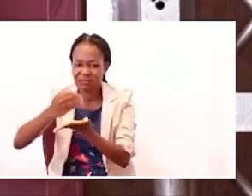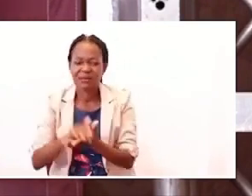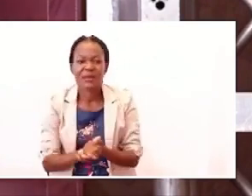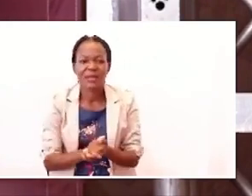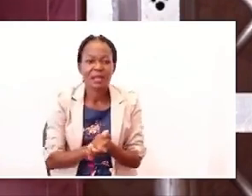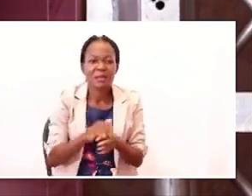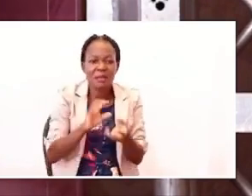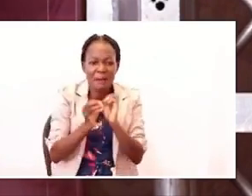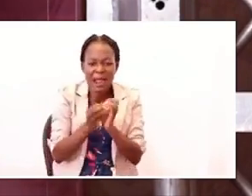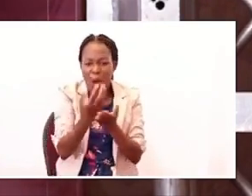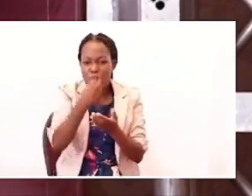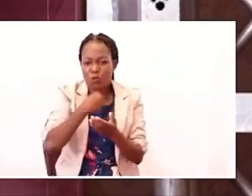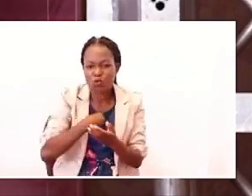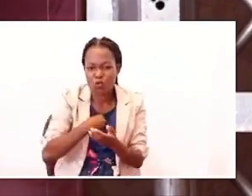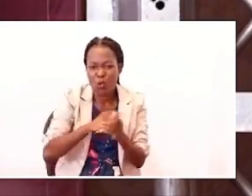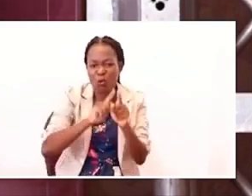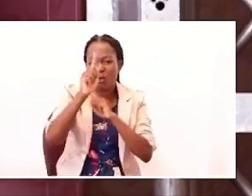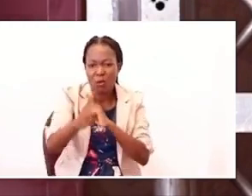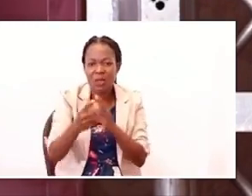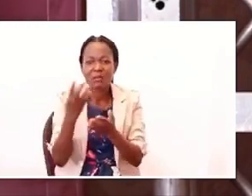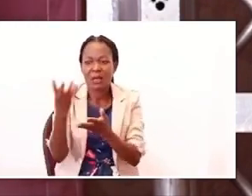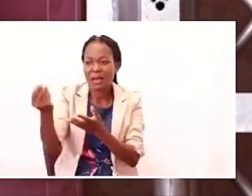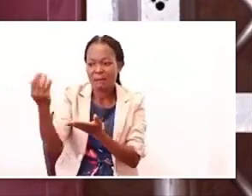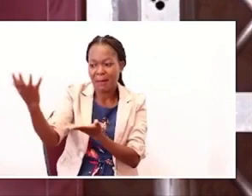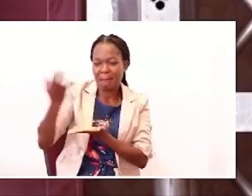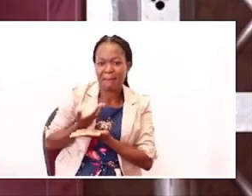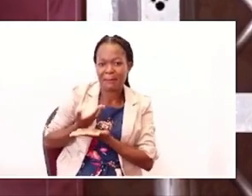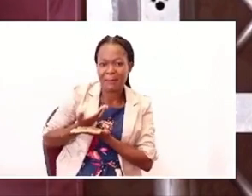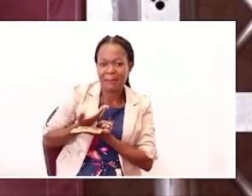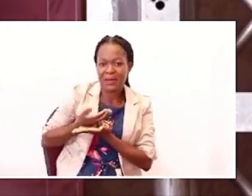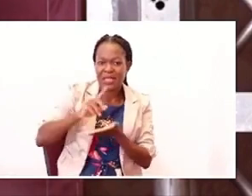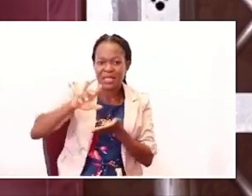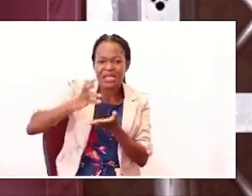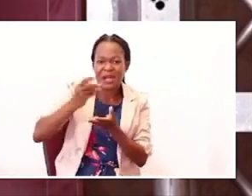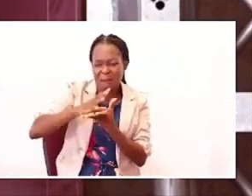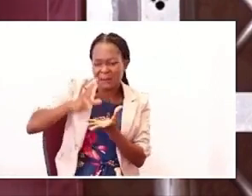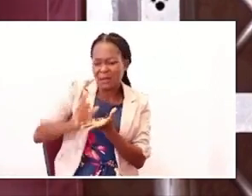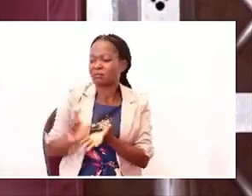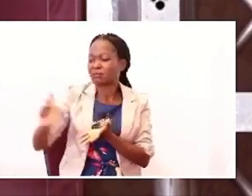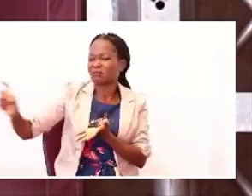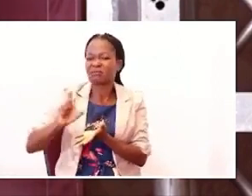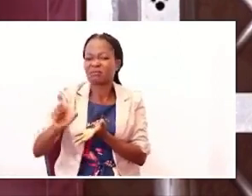consume less than what they earn, and therefore channel resources to other agents of the economy.